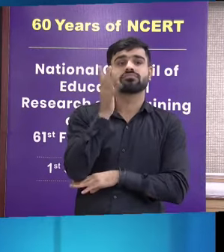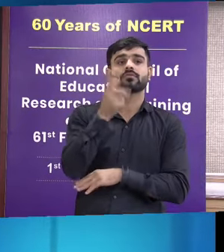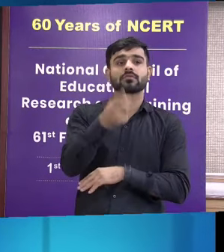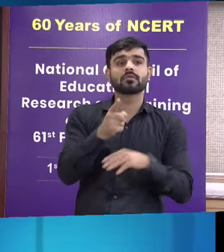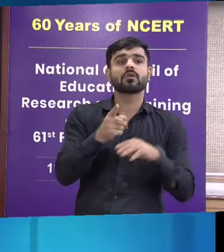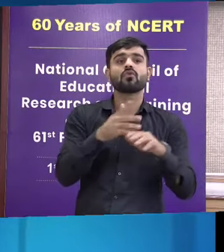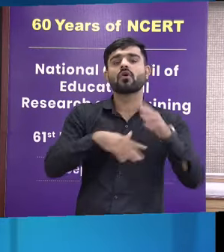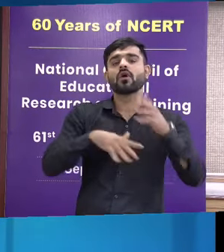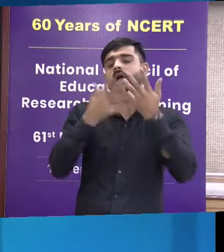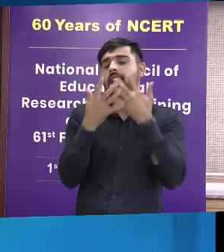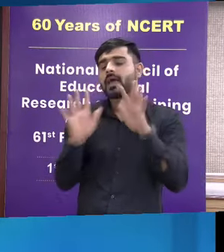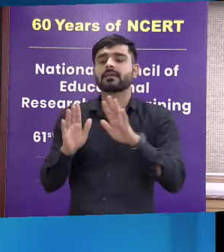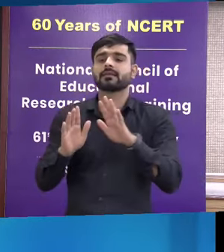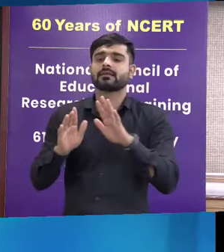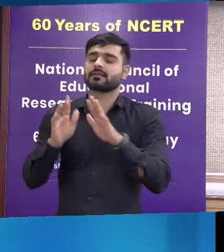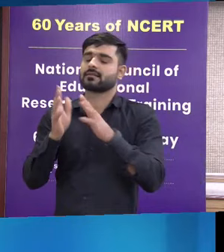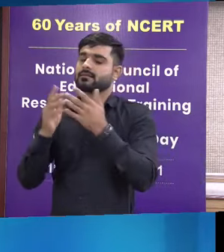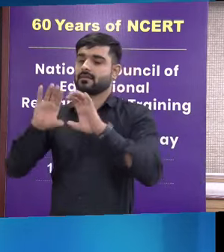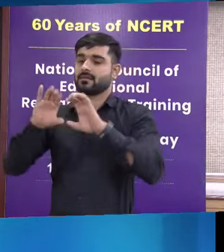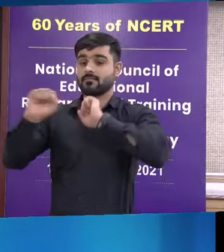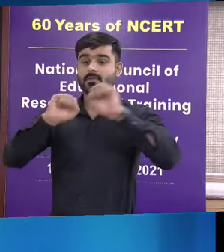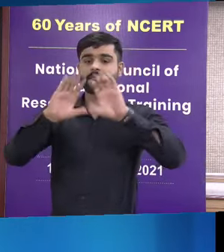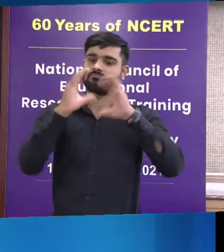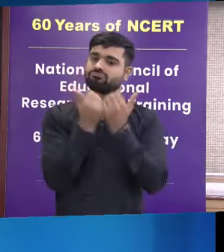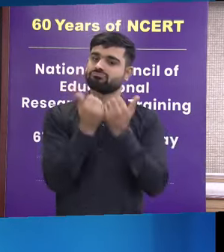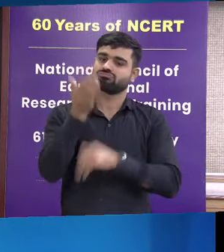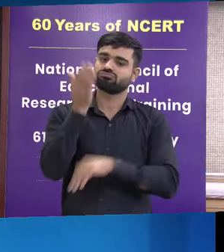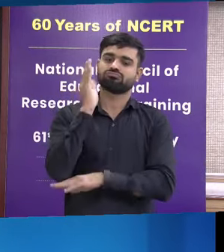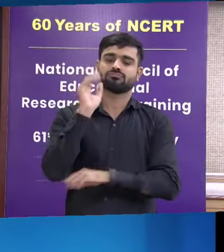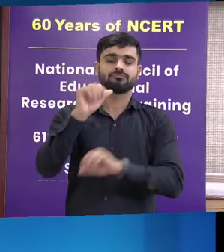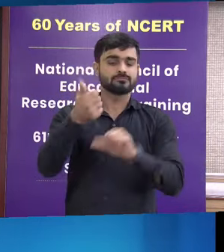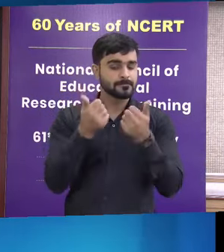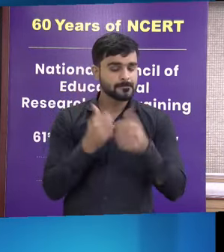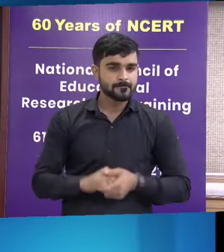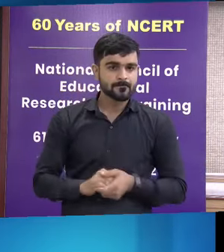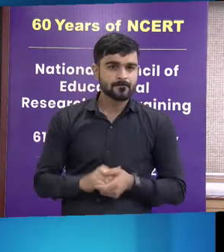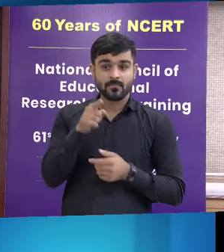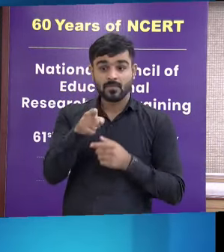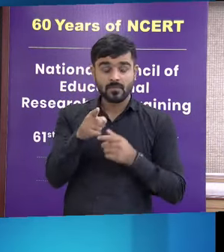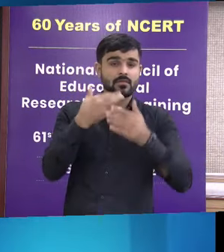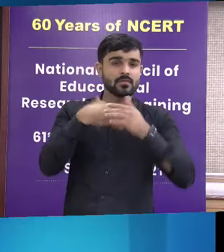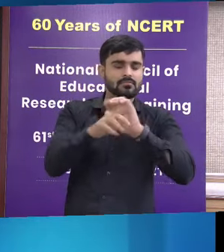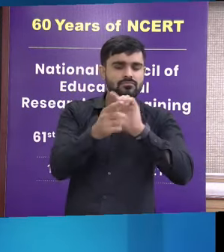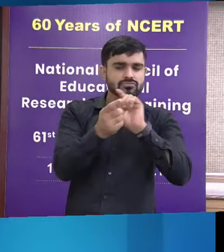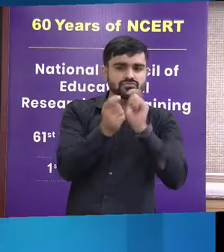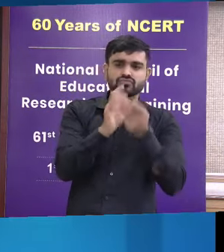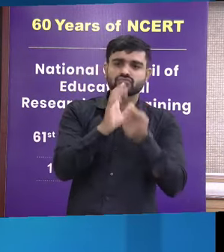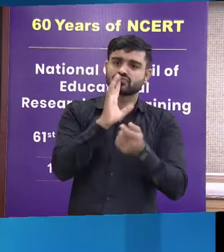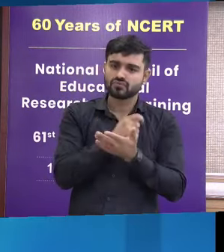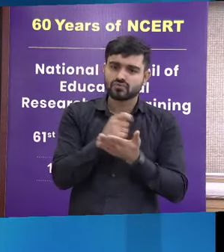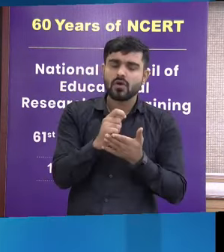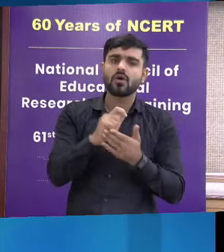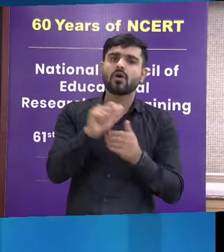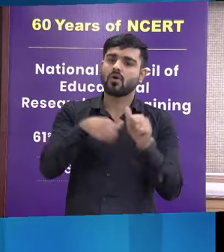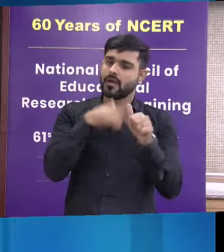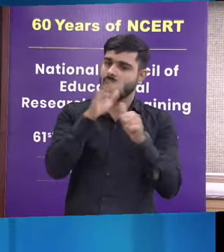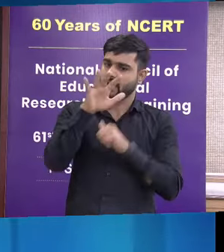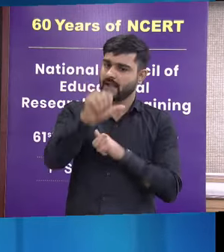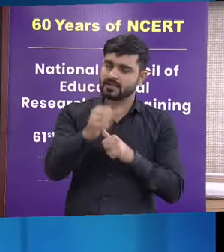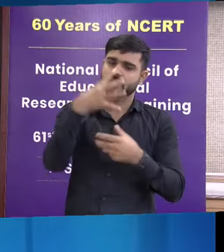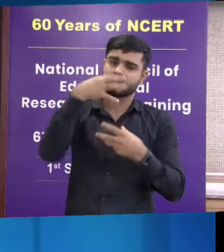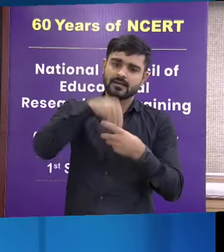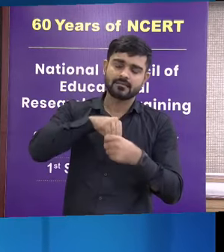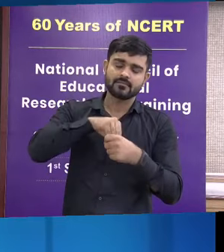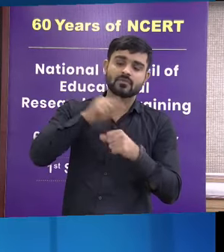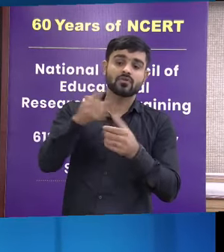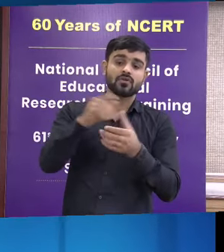your candidacy in your class, that campaign should prove and should accept by